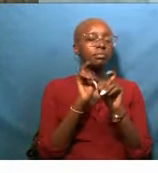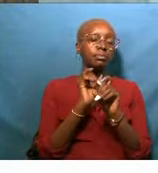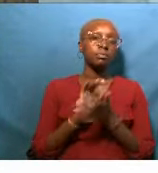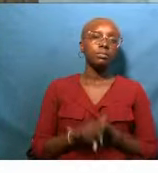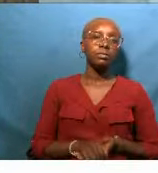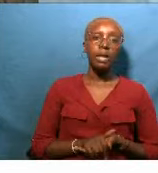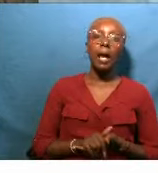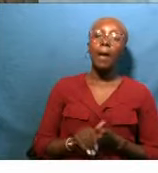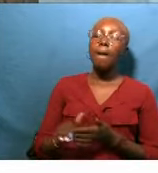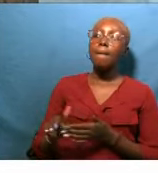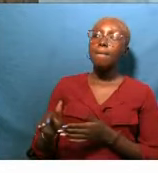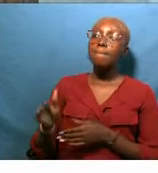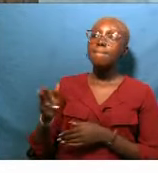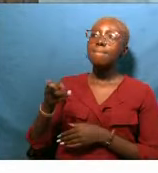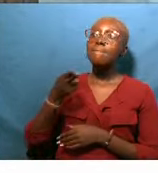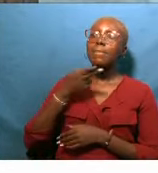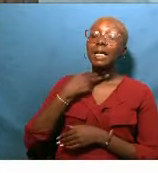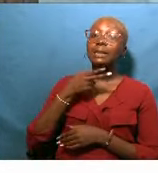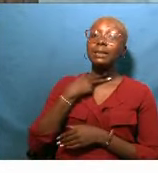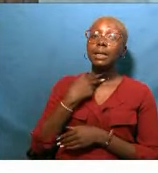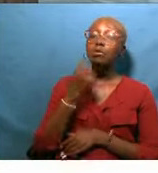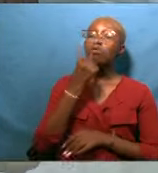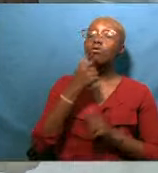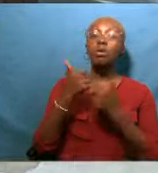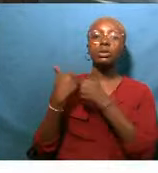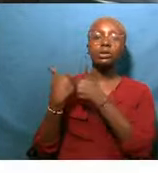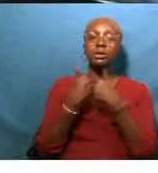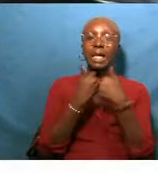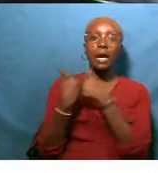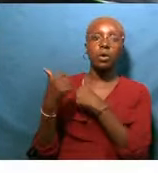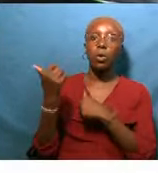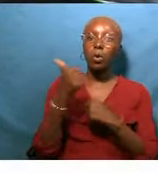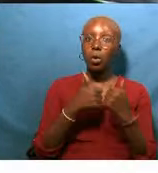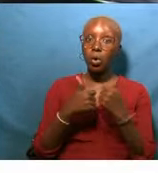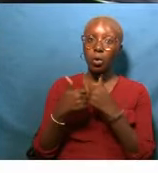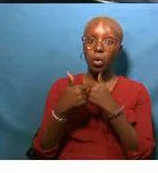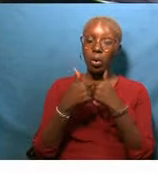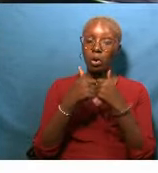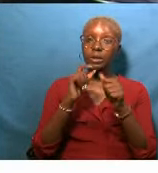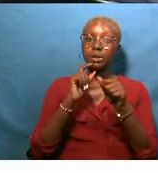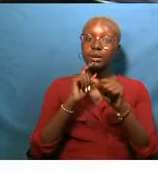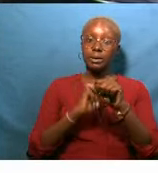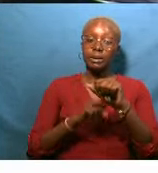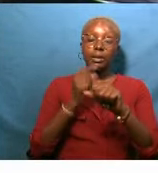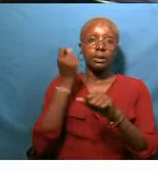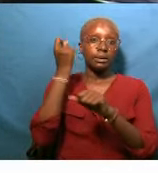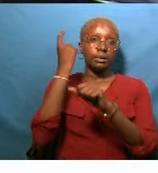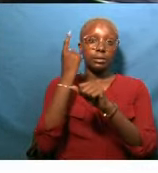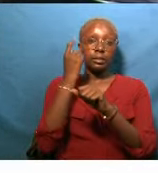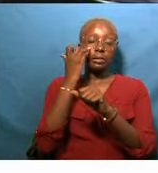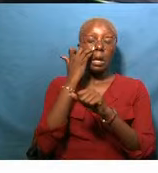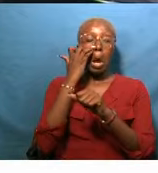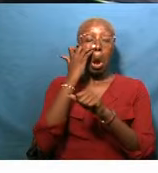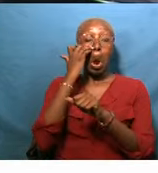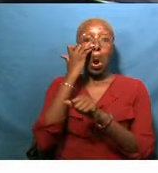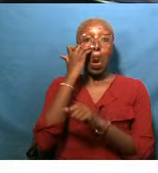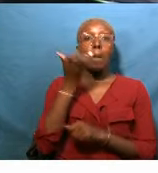This preacher, also struggling with the realities that has faced them as a family, had no answer to their